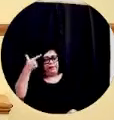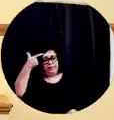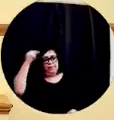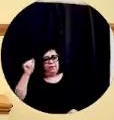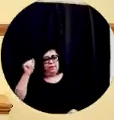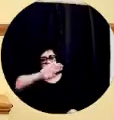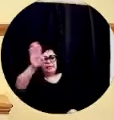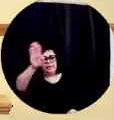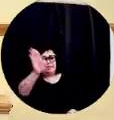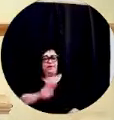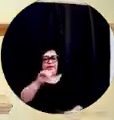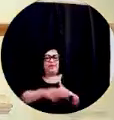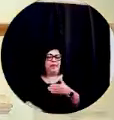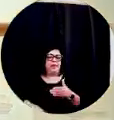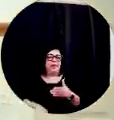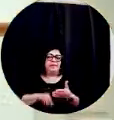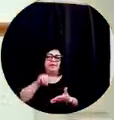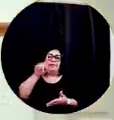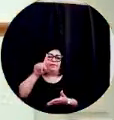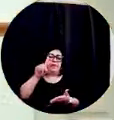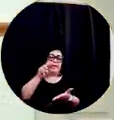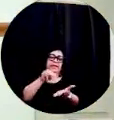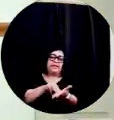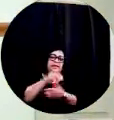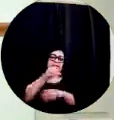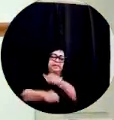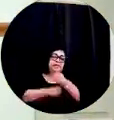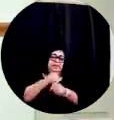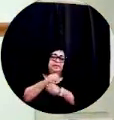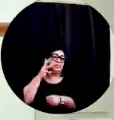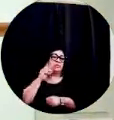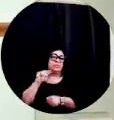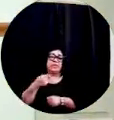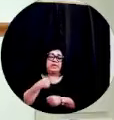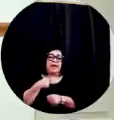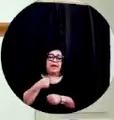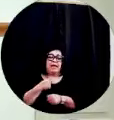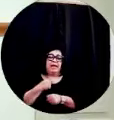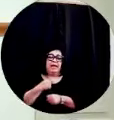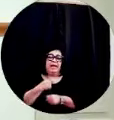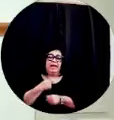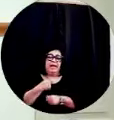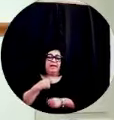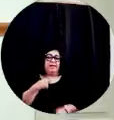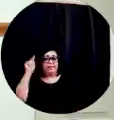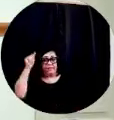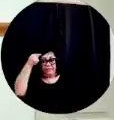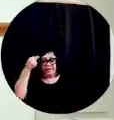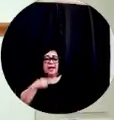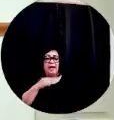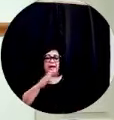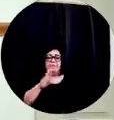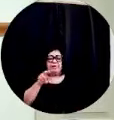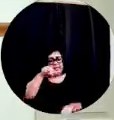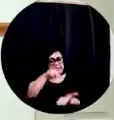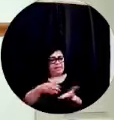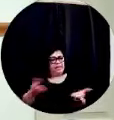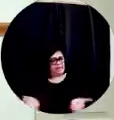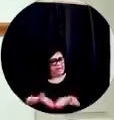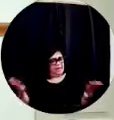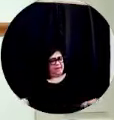in 1,000 years would I have ever thought I would be standing here behind this